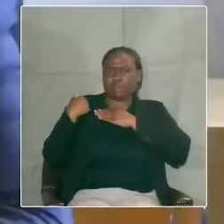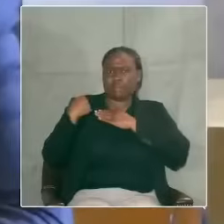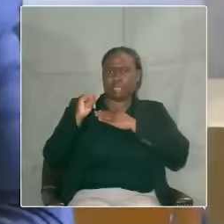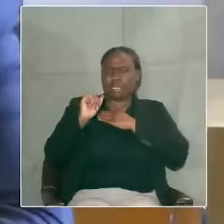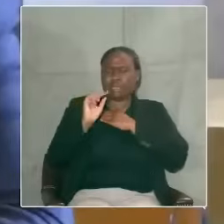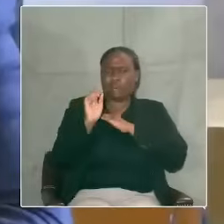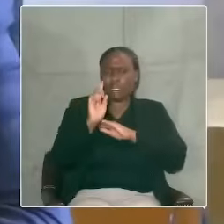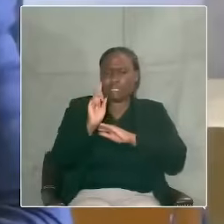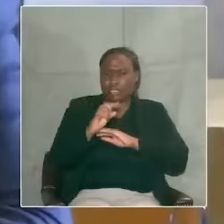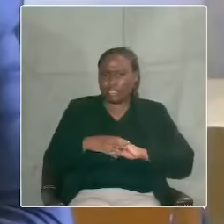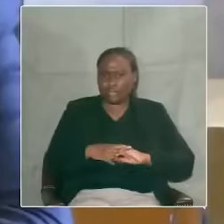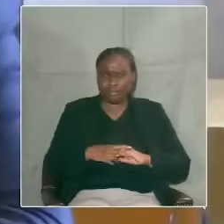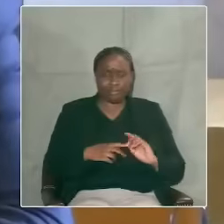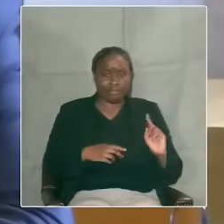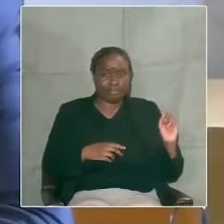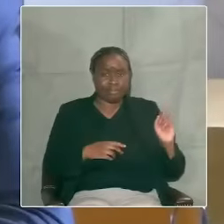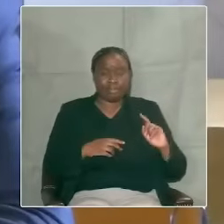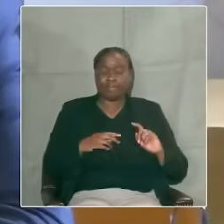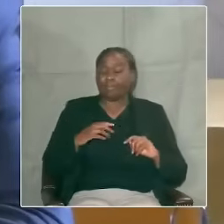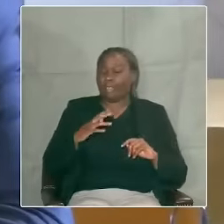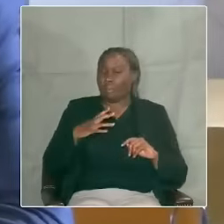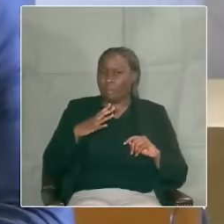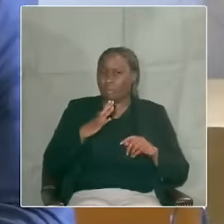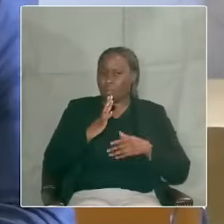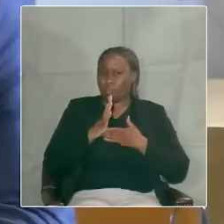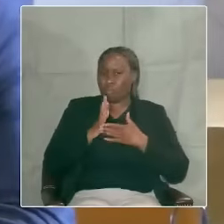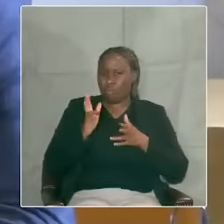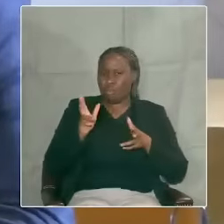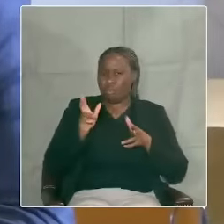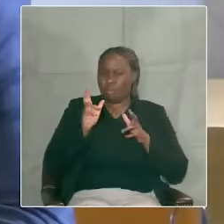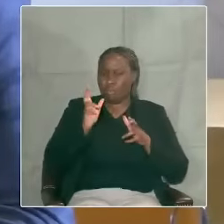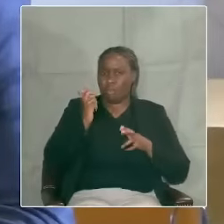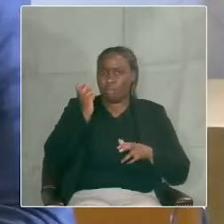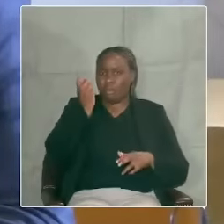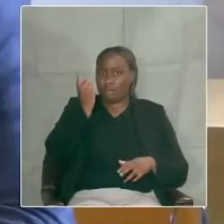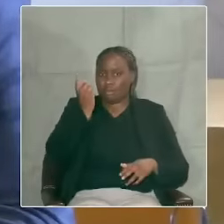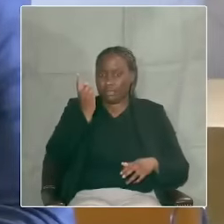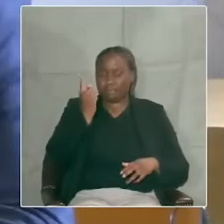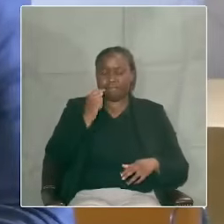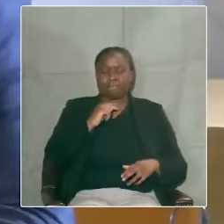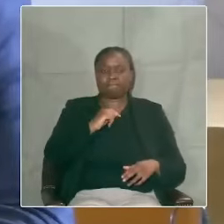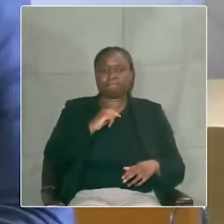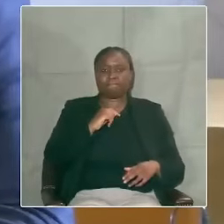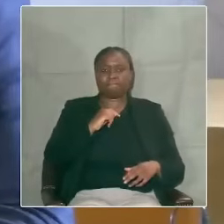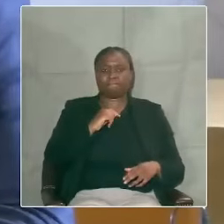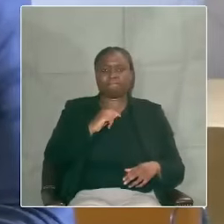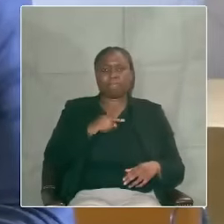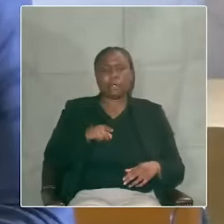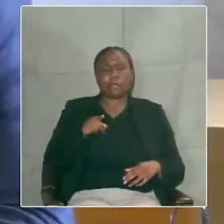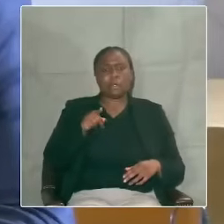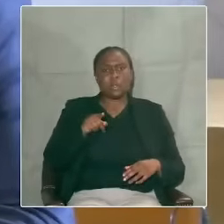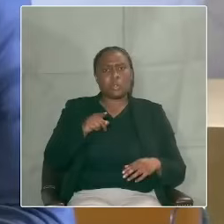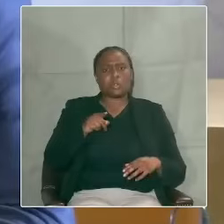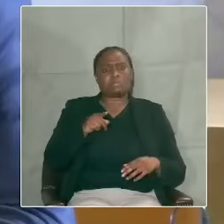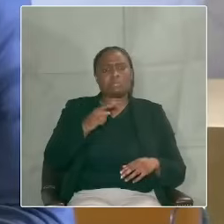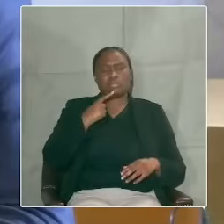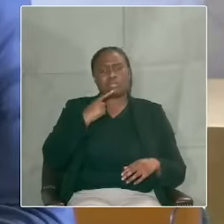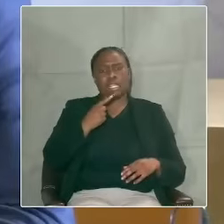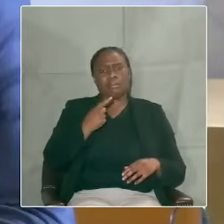Just to make sure that I understand, you emphasize